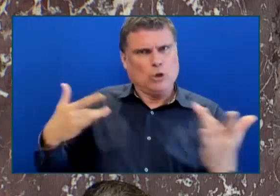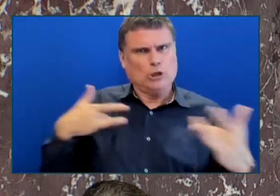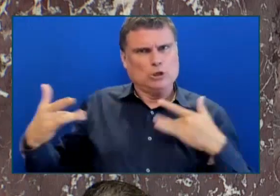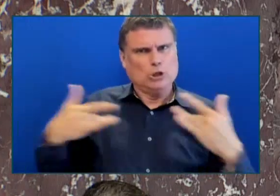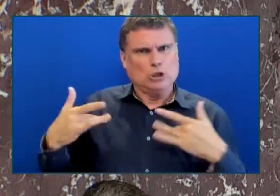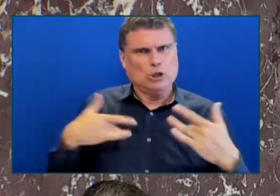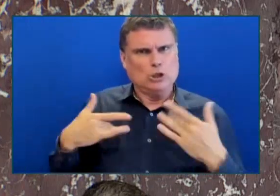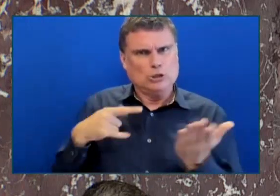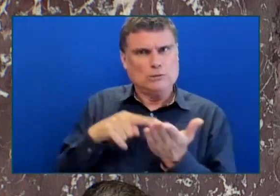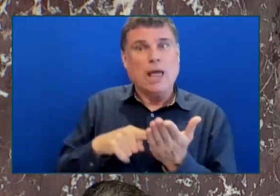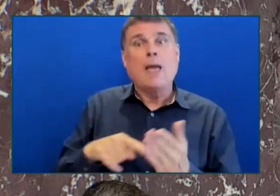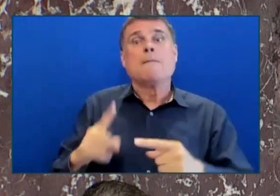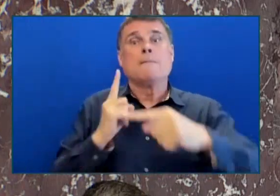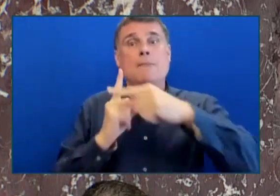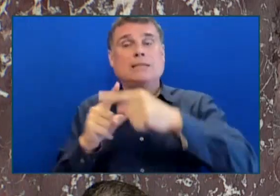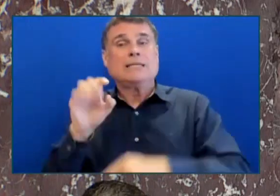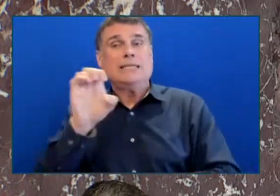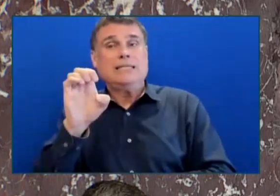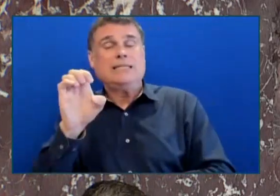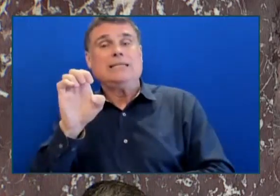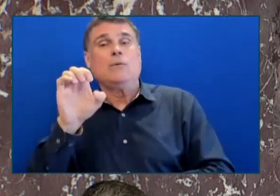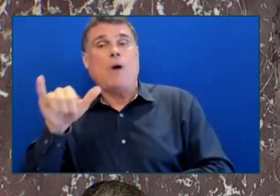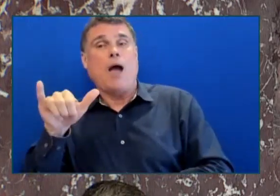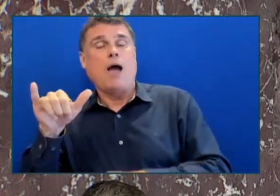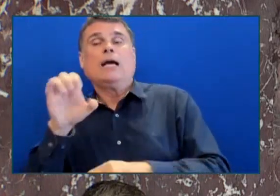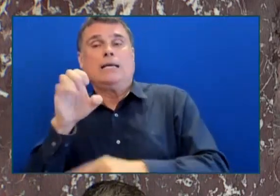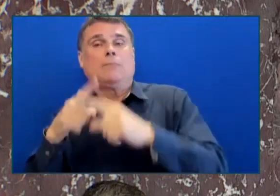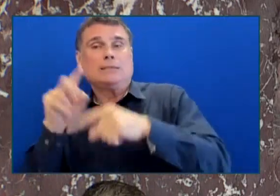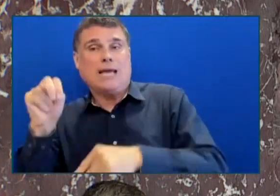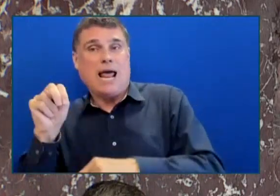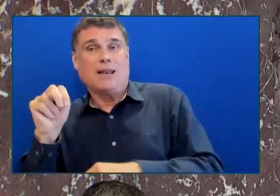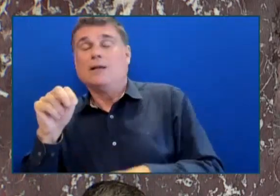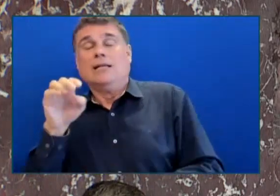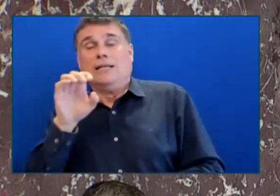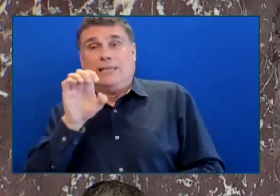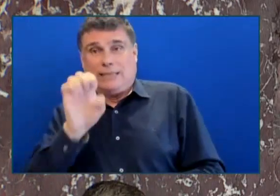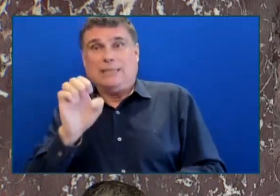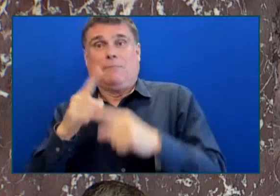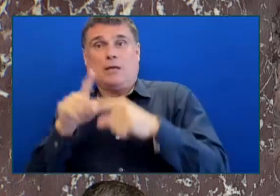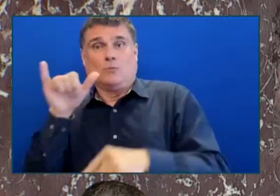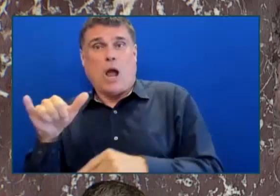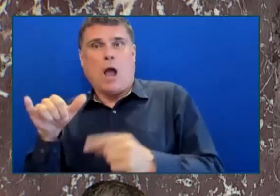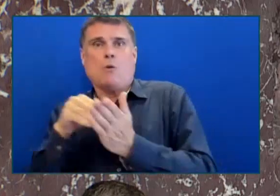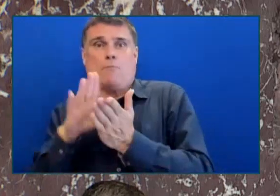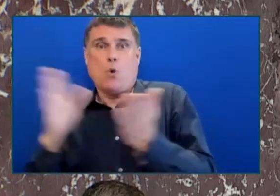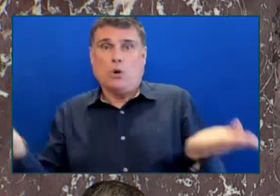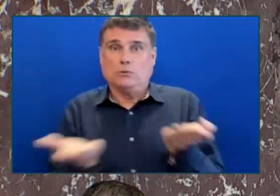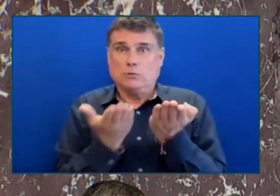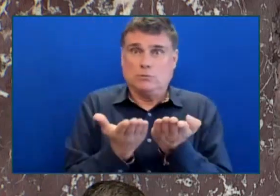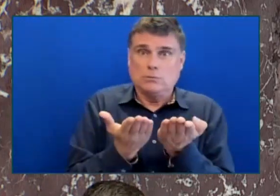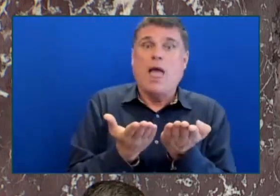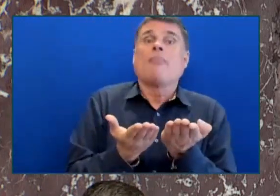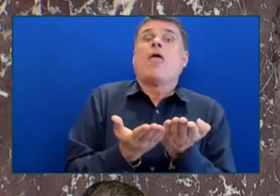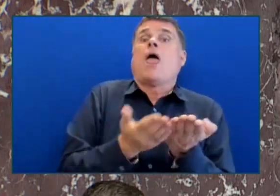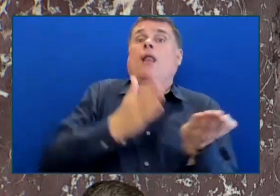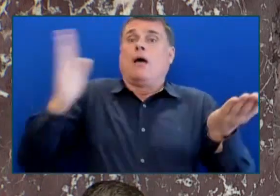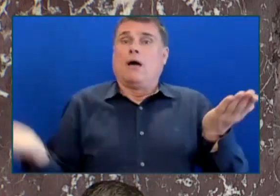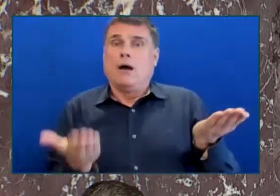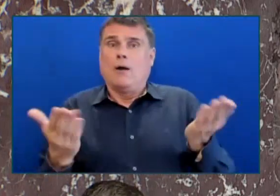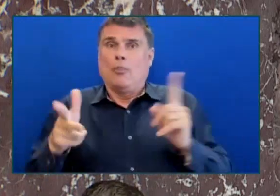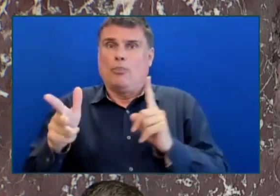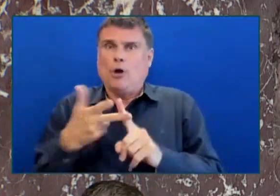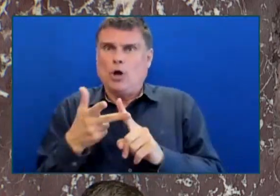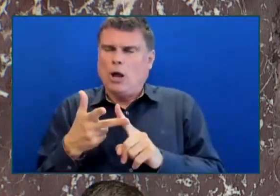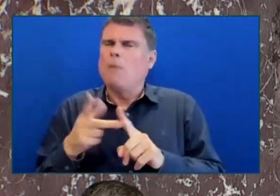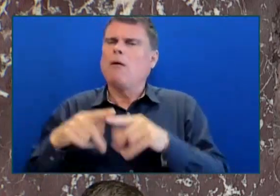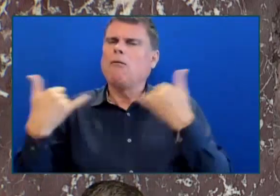by EY as well. And now there's this buried third report as well, all pointing to Atira. So what did this government do, Mr. Speaker, as they handled